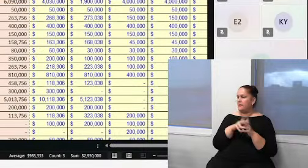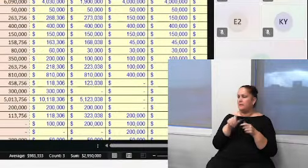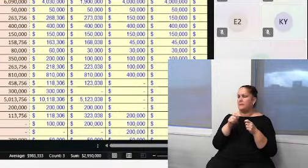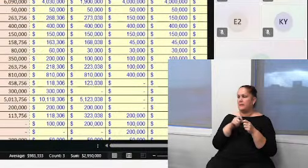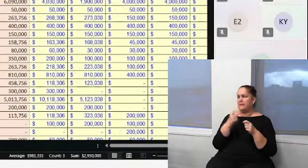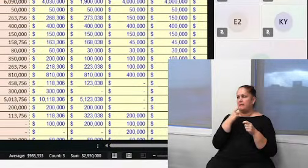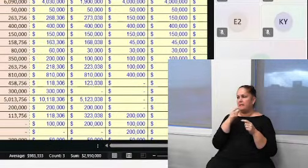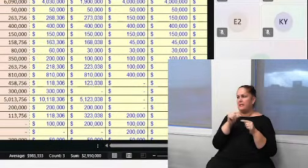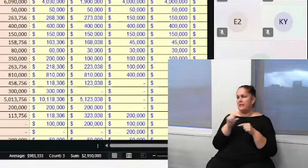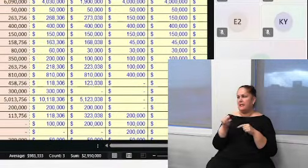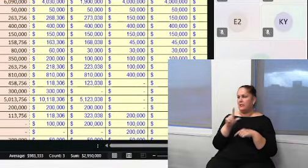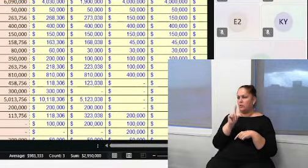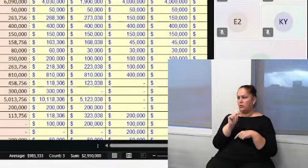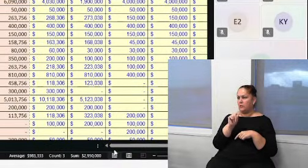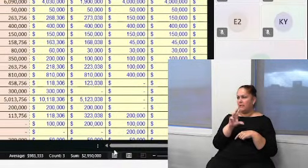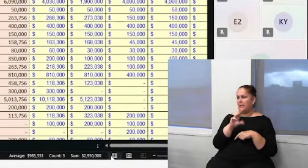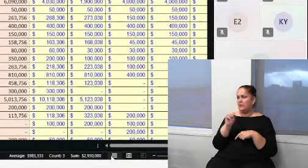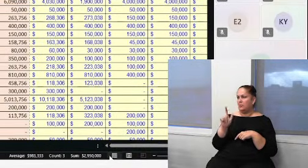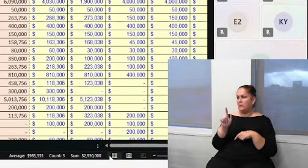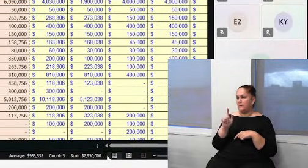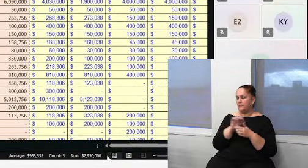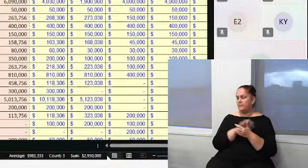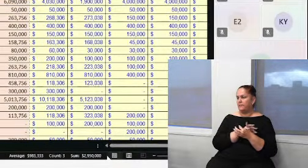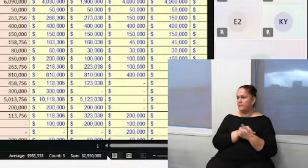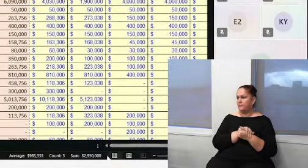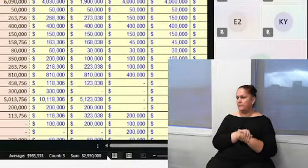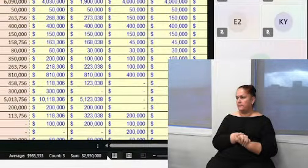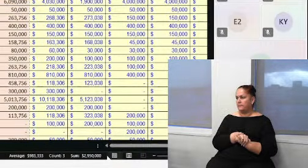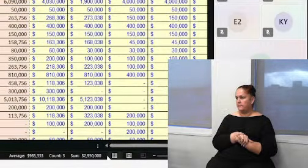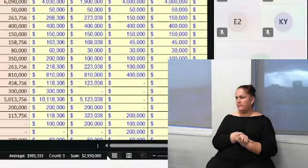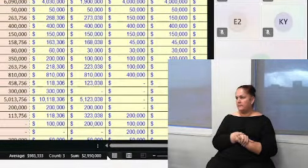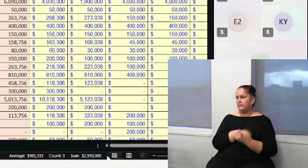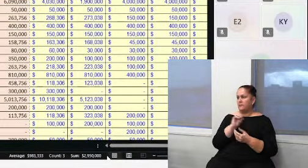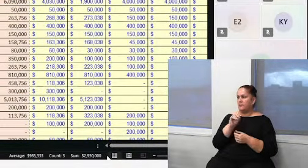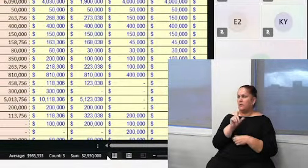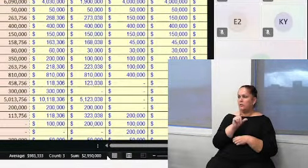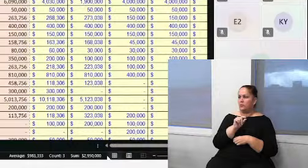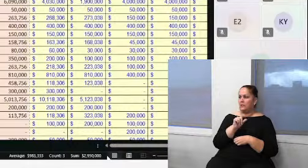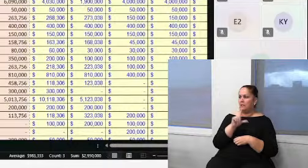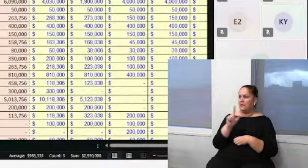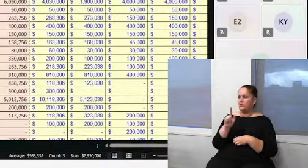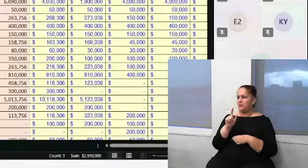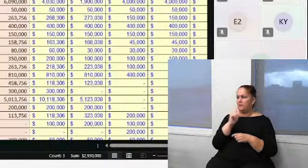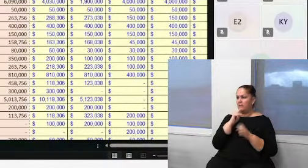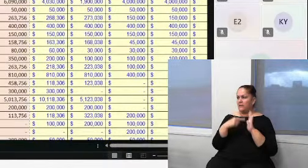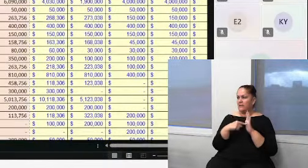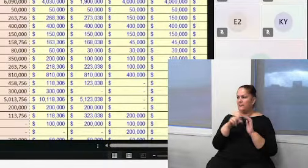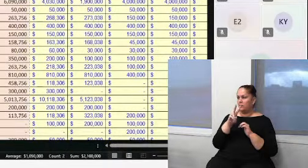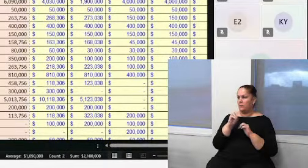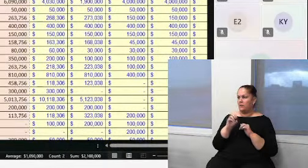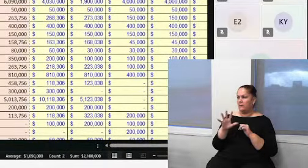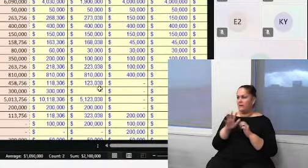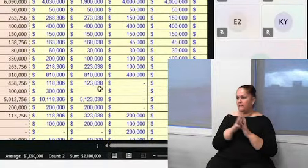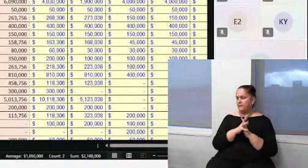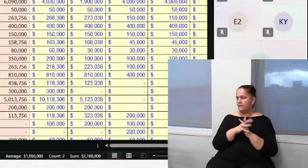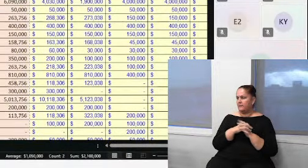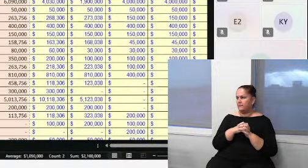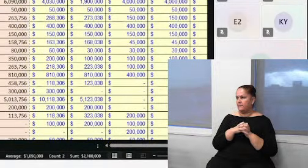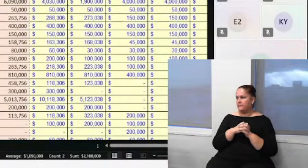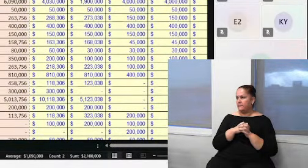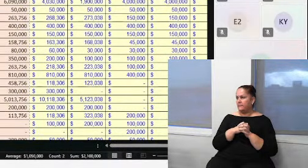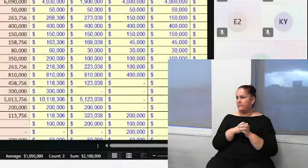And what we specifically said was lines 20 and 21. Okay, 20 and 21 of exhibit